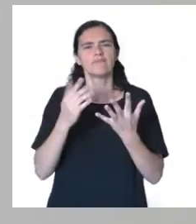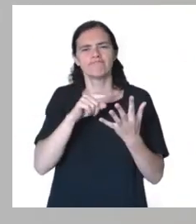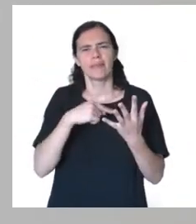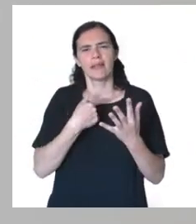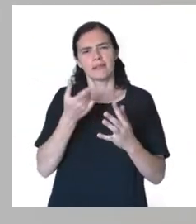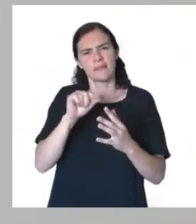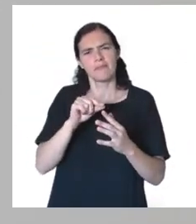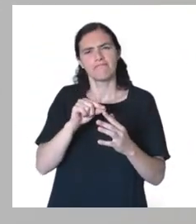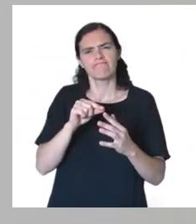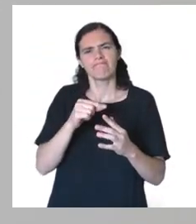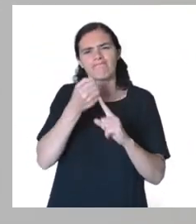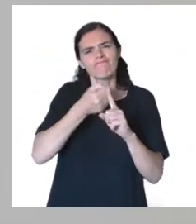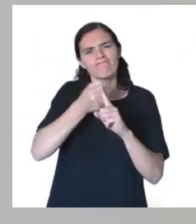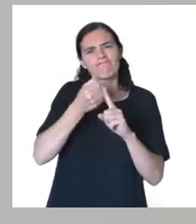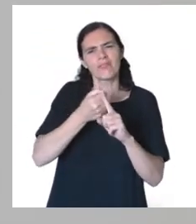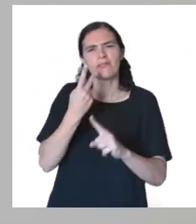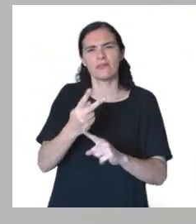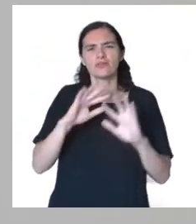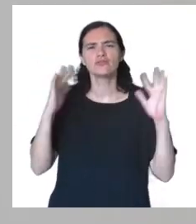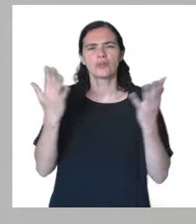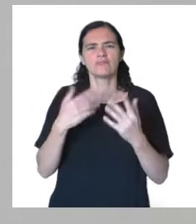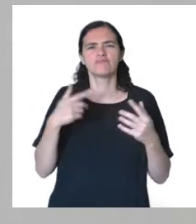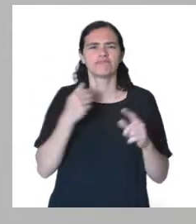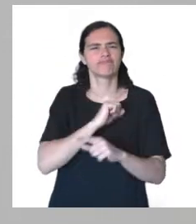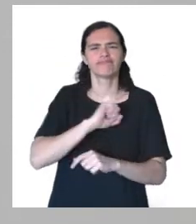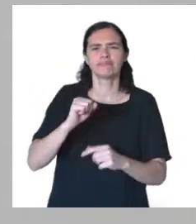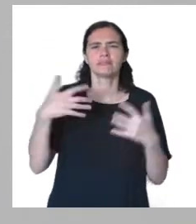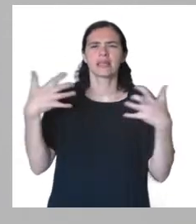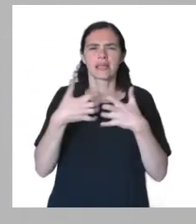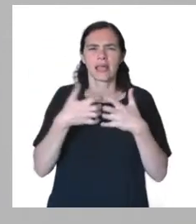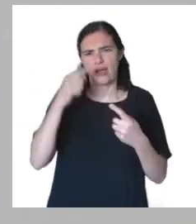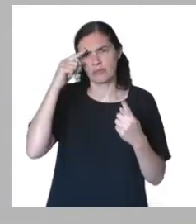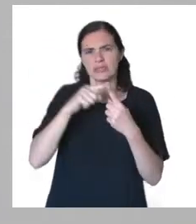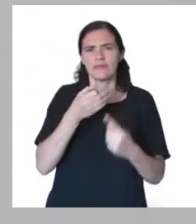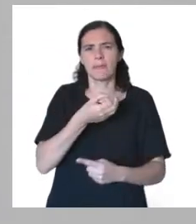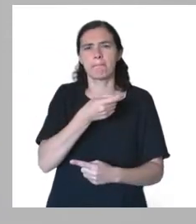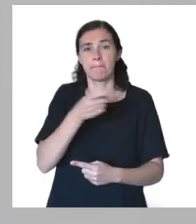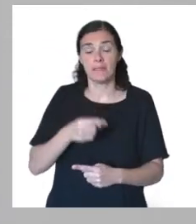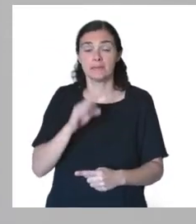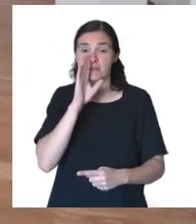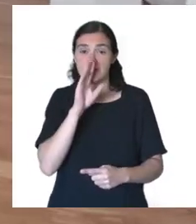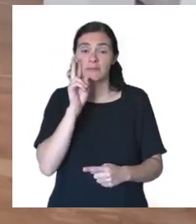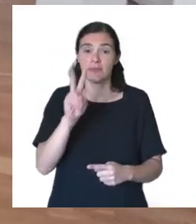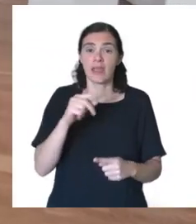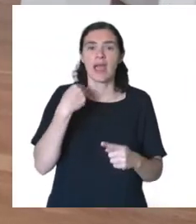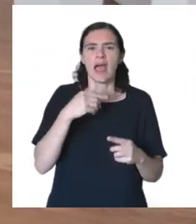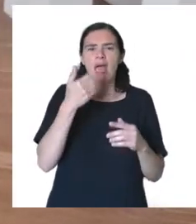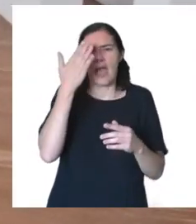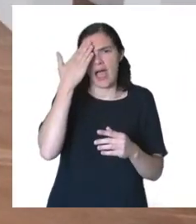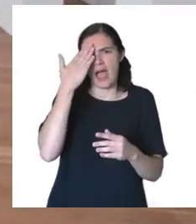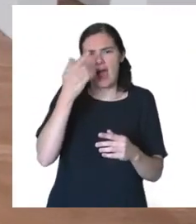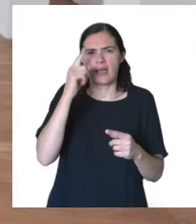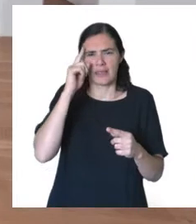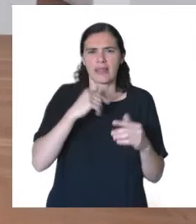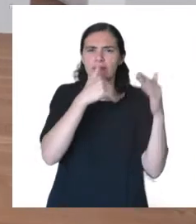say, general point of view too, against violence in general, against war, and for peace. If I look at the exhibition, there is almost